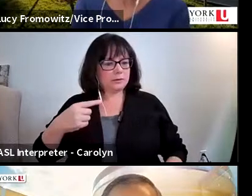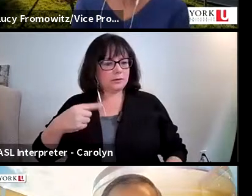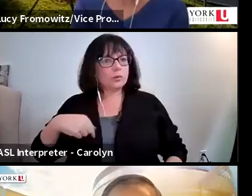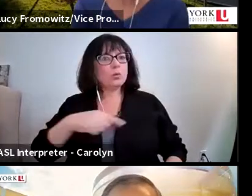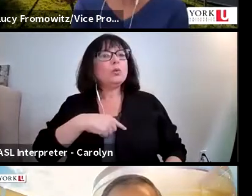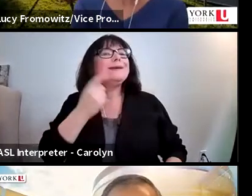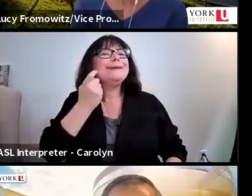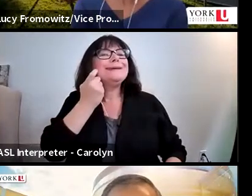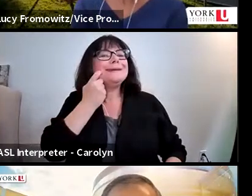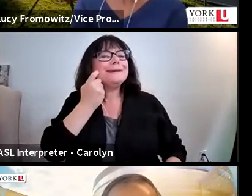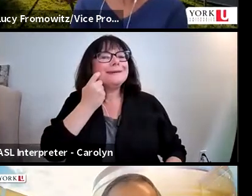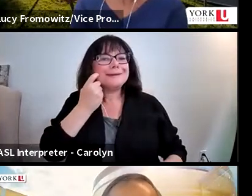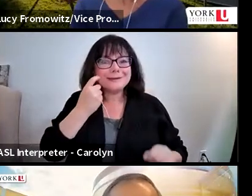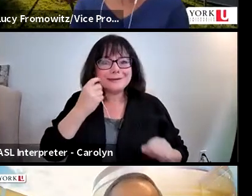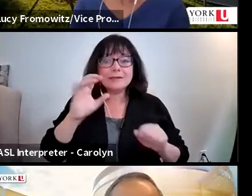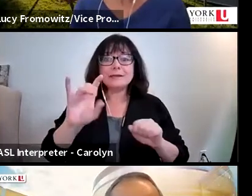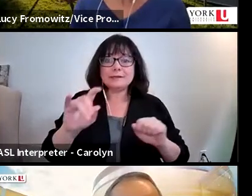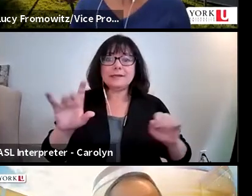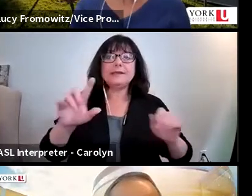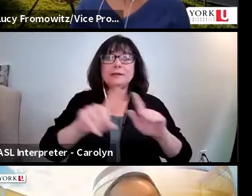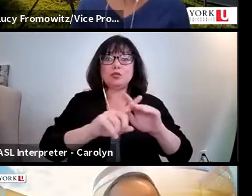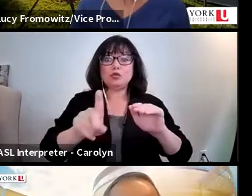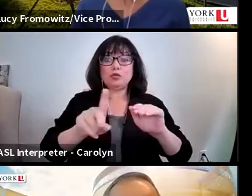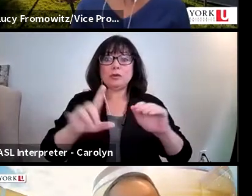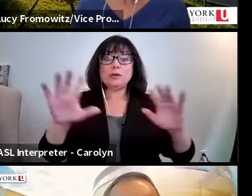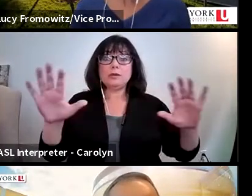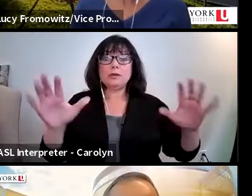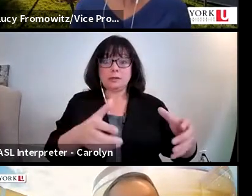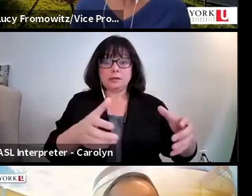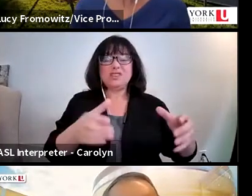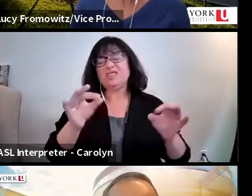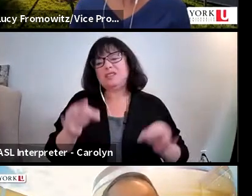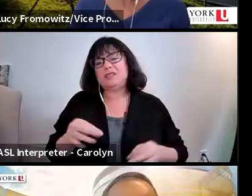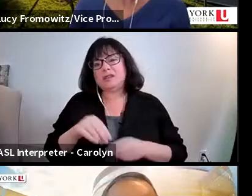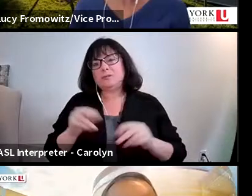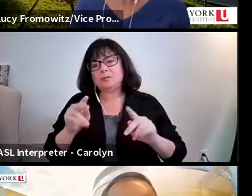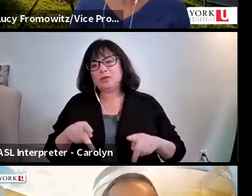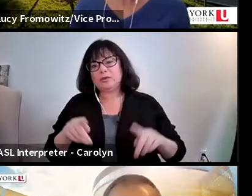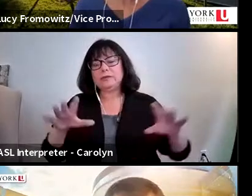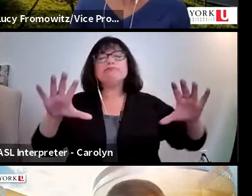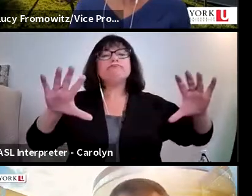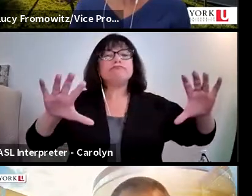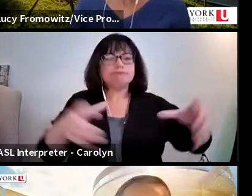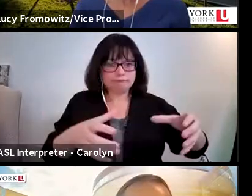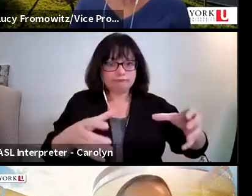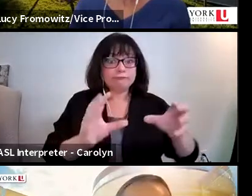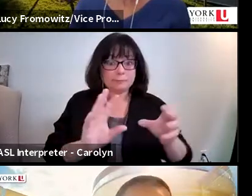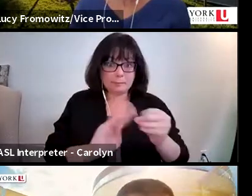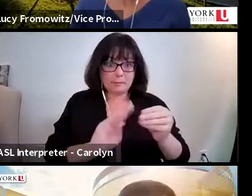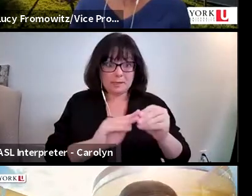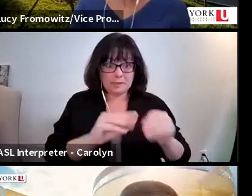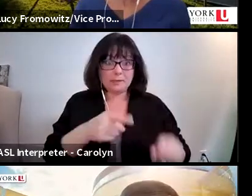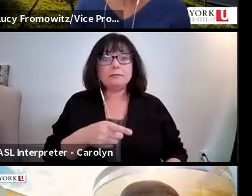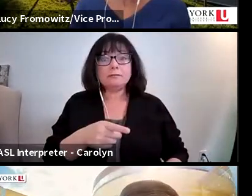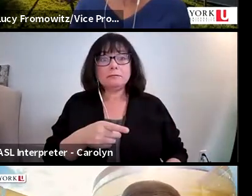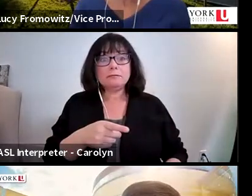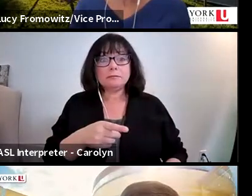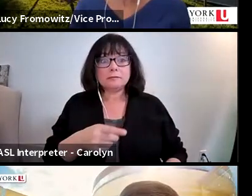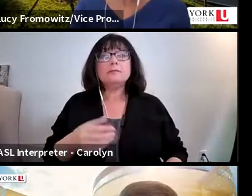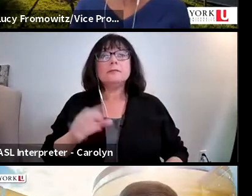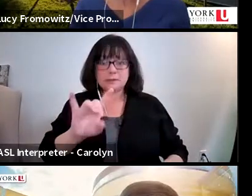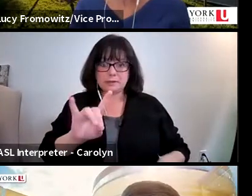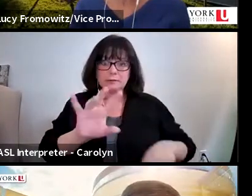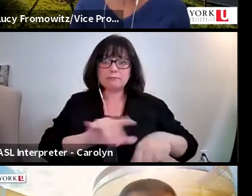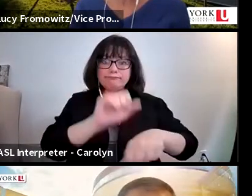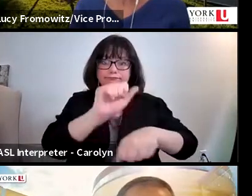retreat where we decided that we were going to do that in person. We booked space. I think that's the other